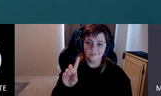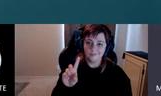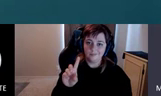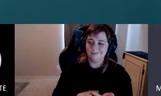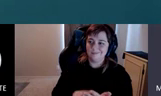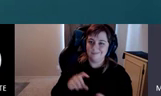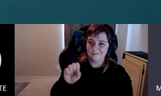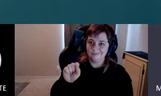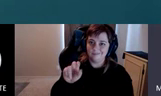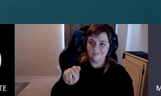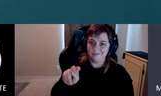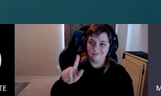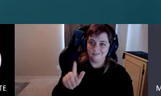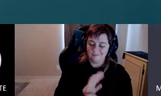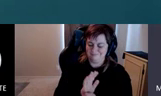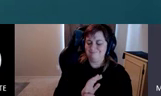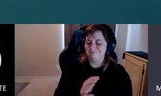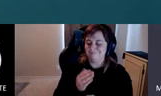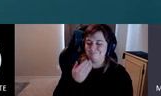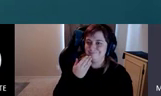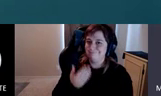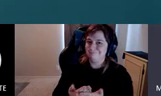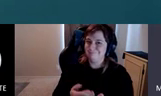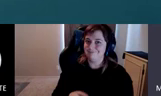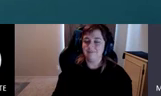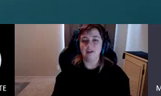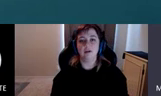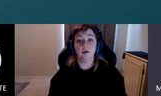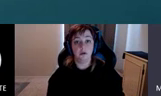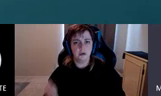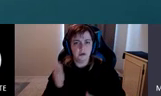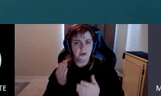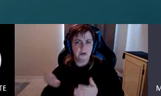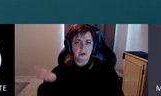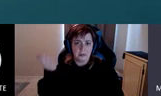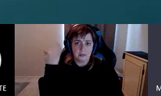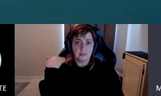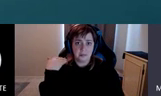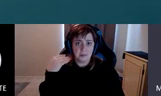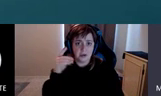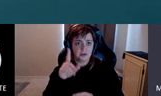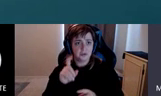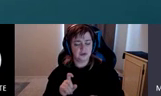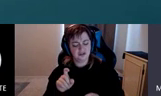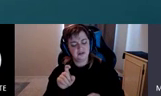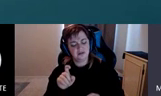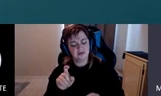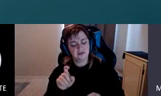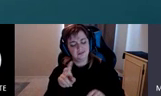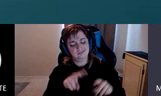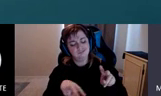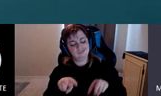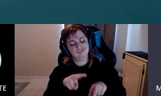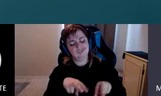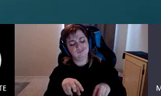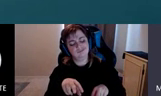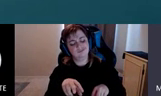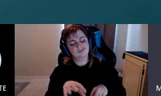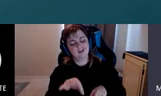actually there's another question that was posed earlier. Let me find it, about advice from